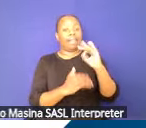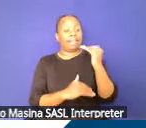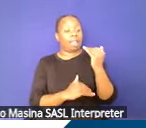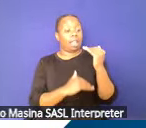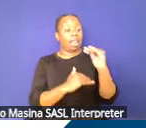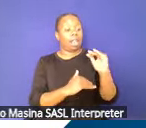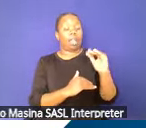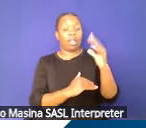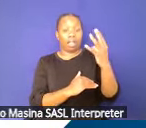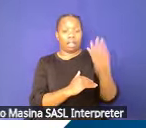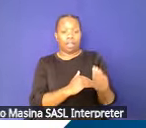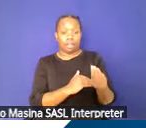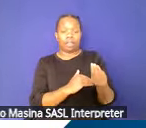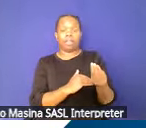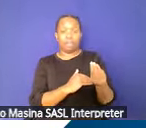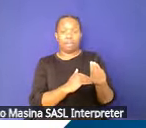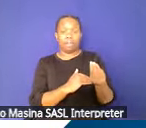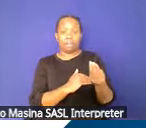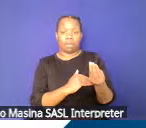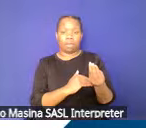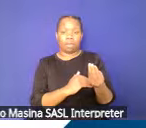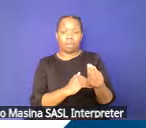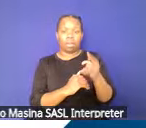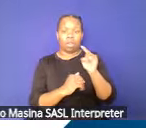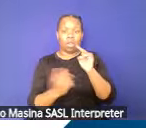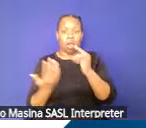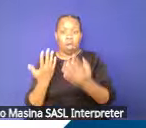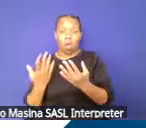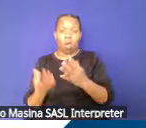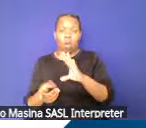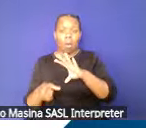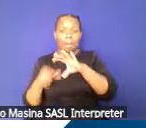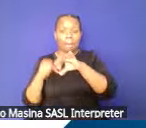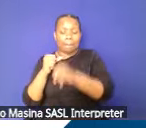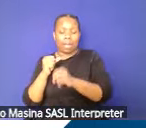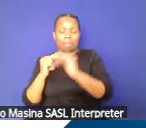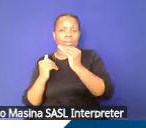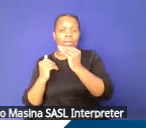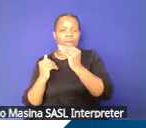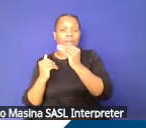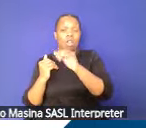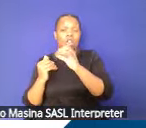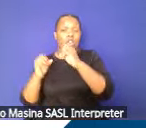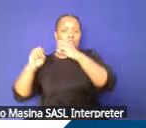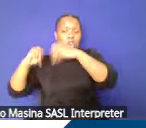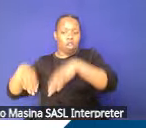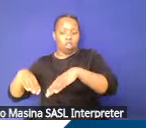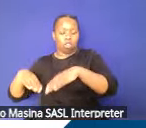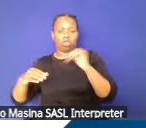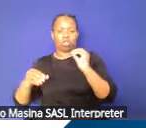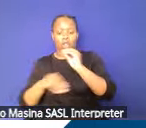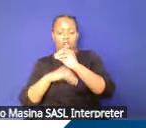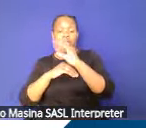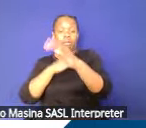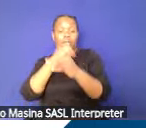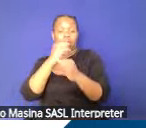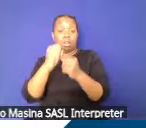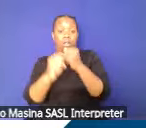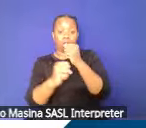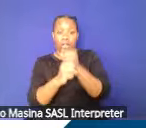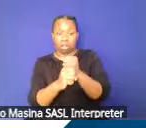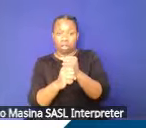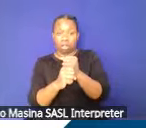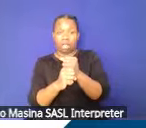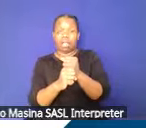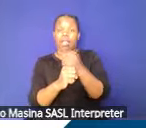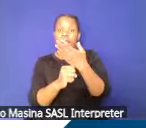has lasted or has the prognosis of lasting more than a year and is diagnosed